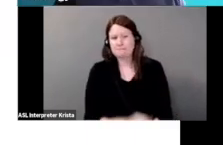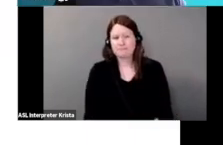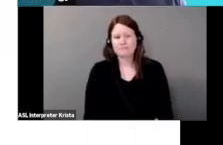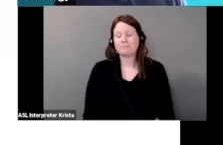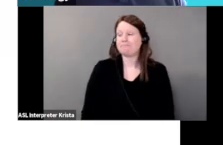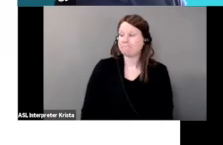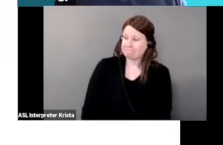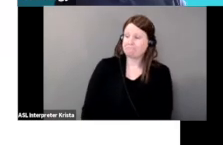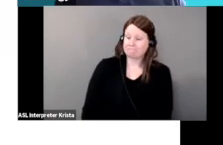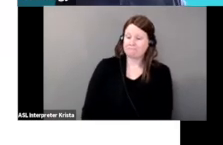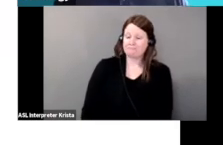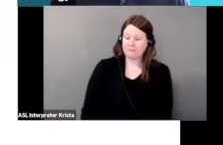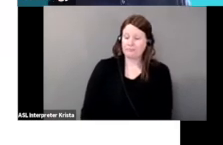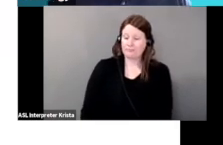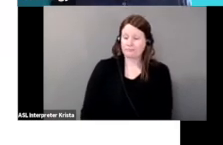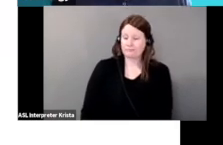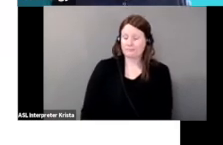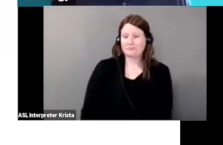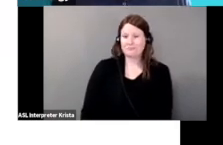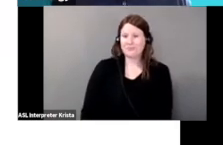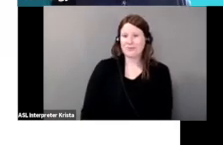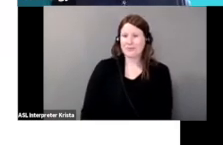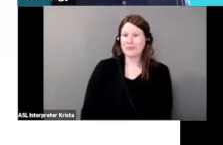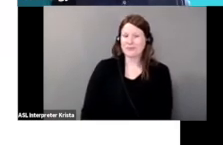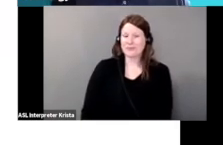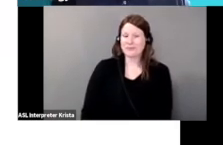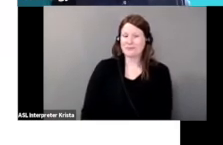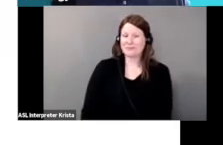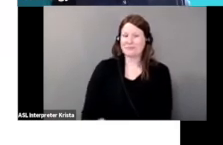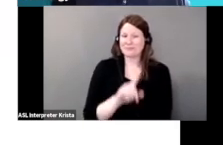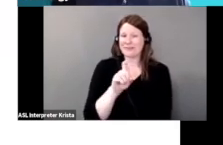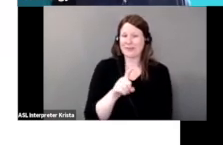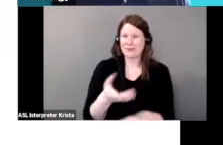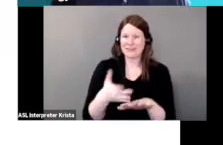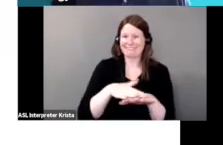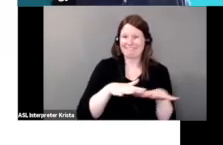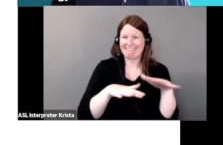So that's a multi-layered question.